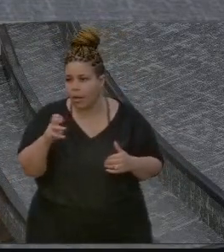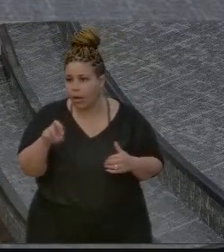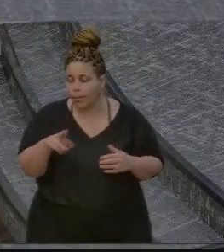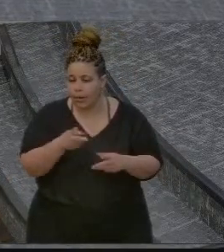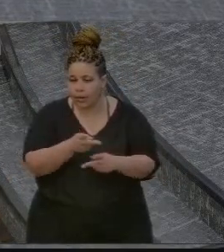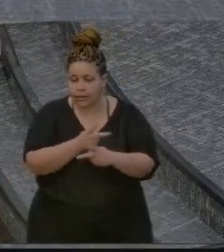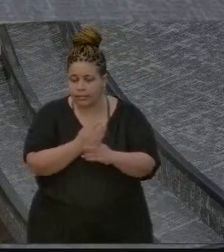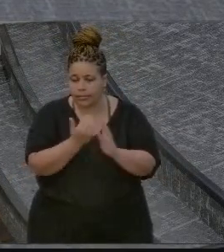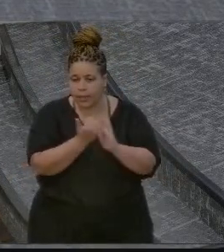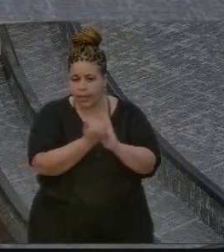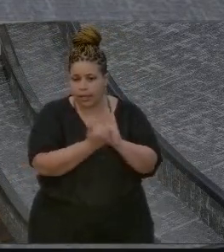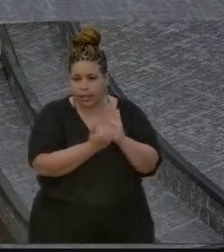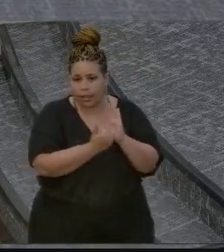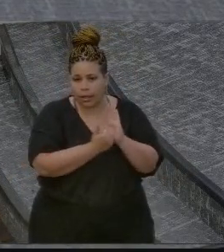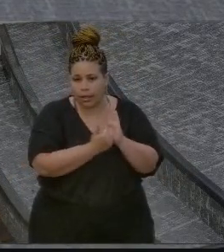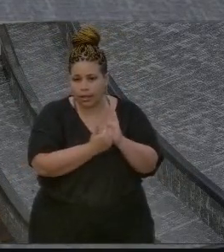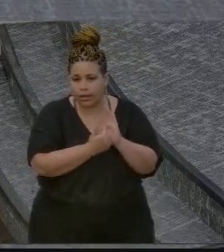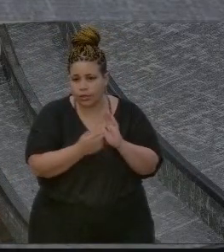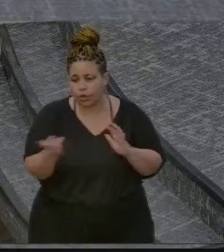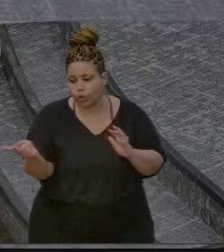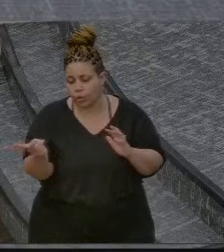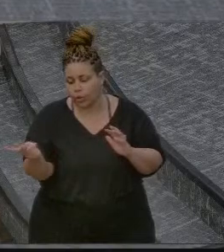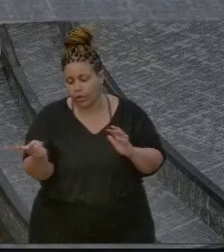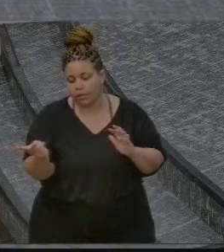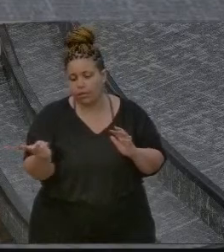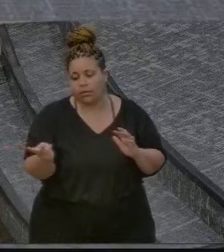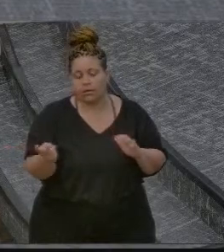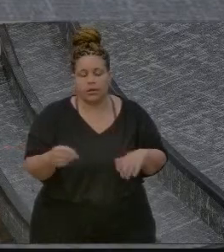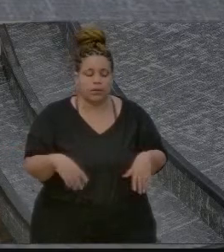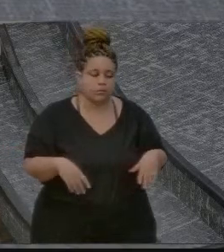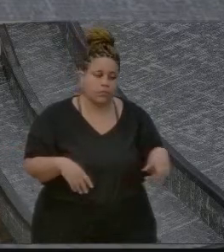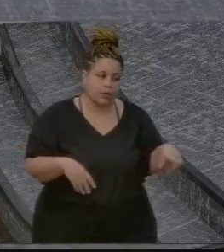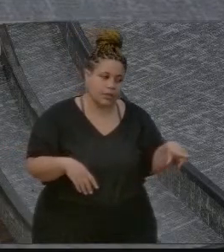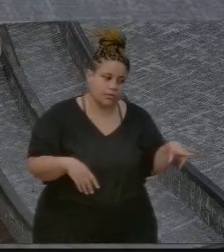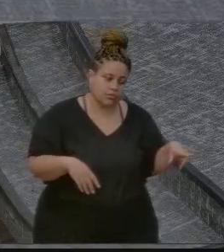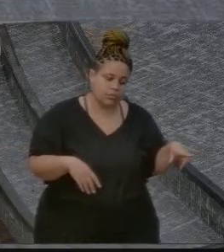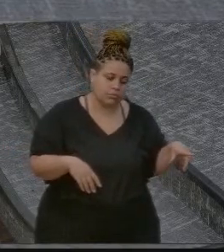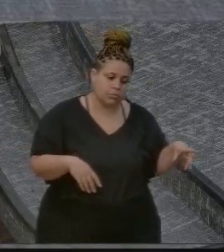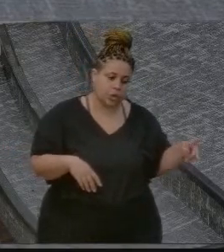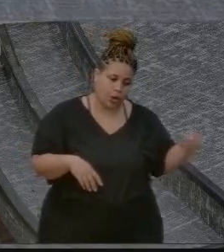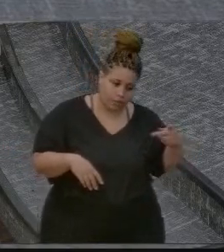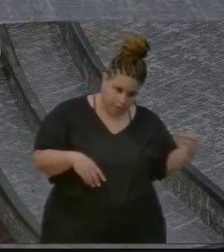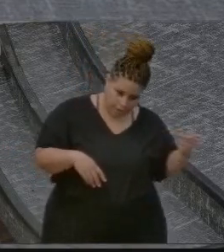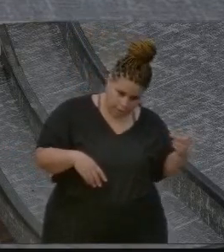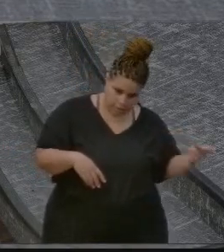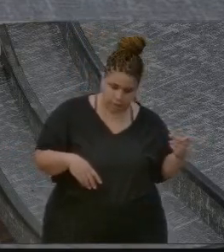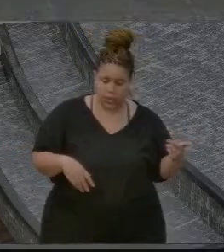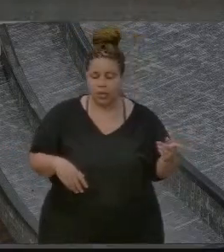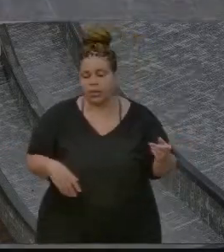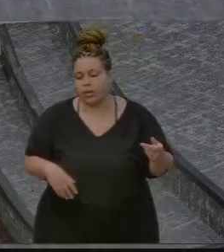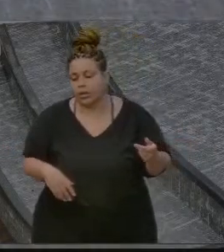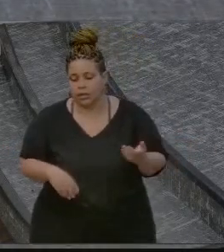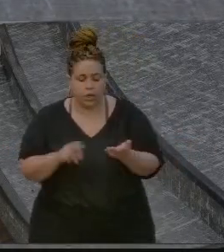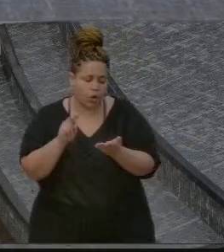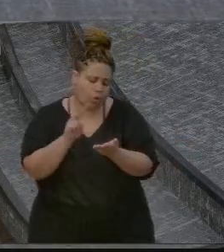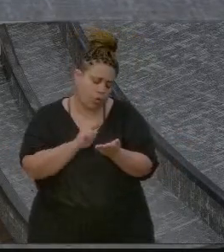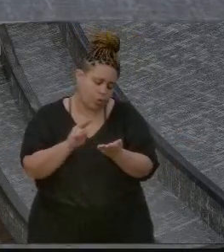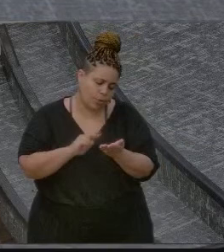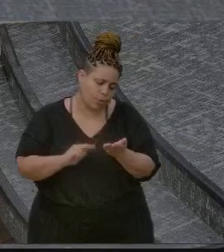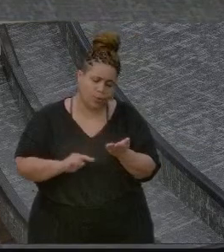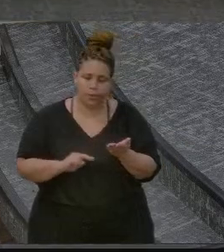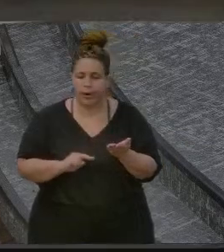Dr. Thomas and Dr. Anderson and myself, and we just sort of go through it bit by bit to see, where it